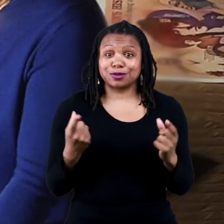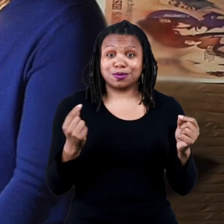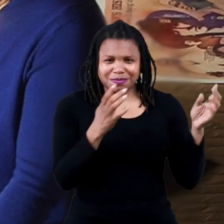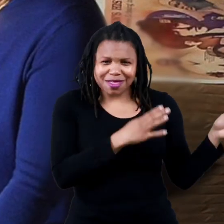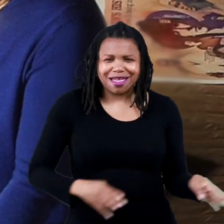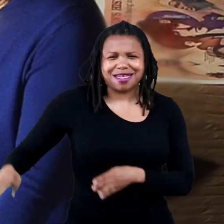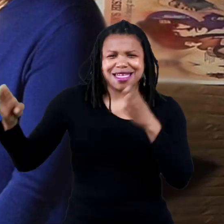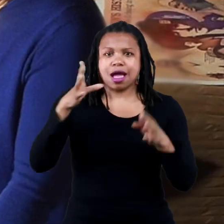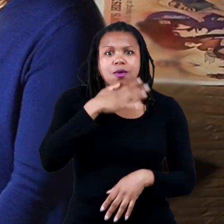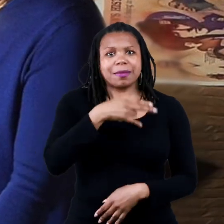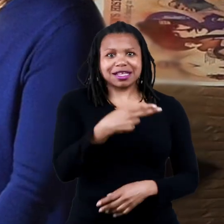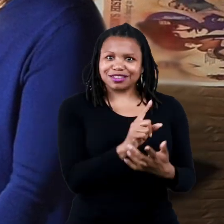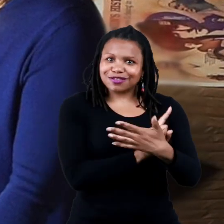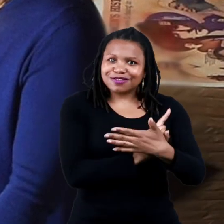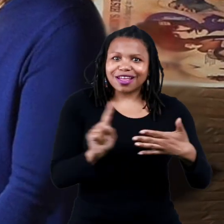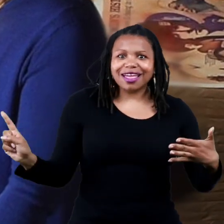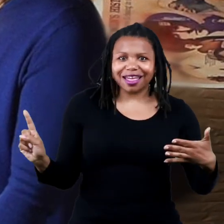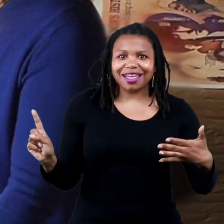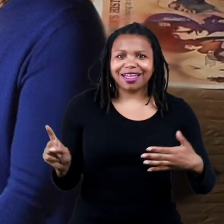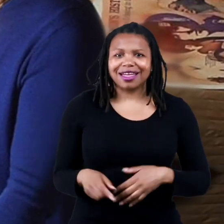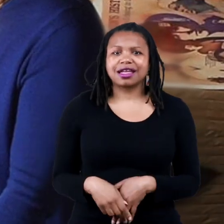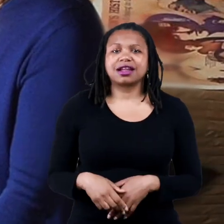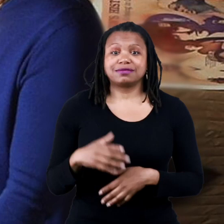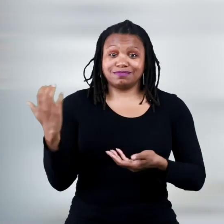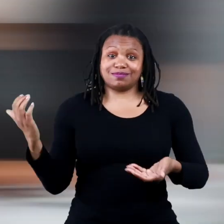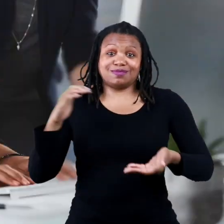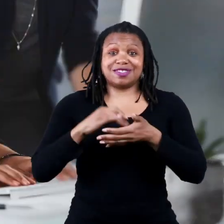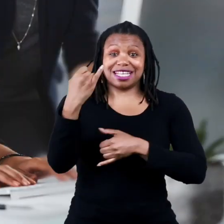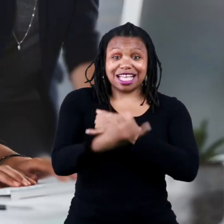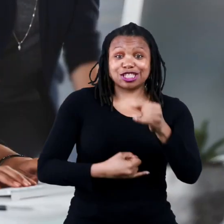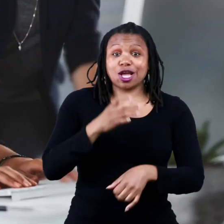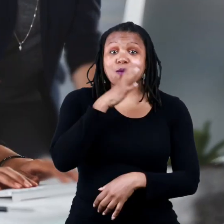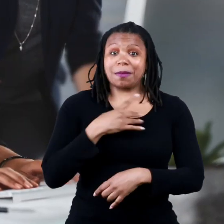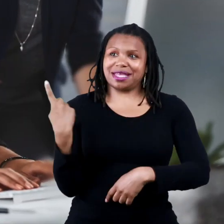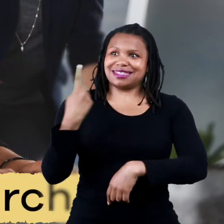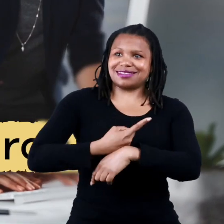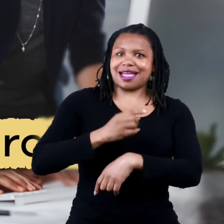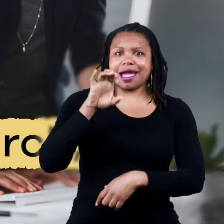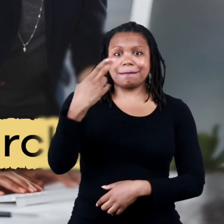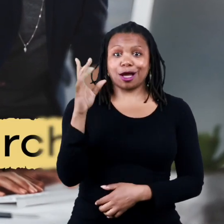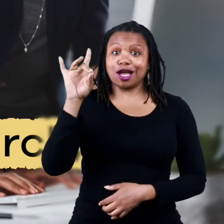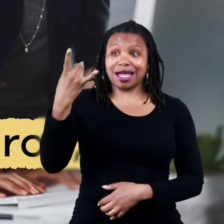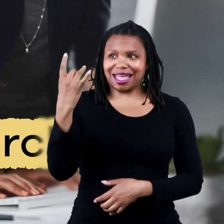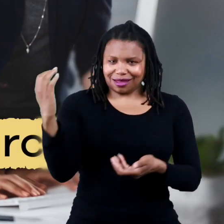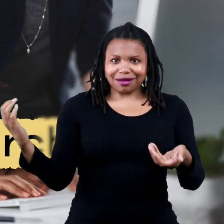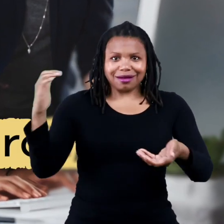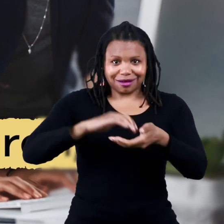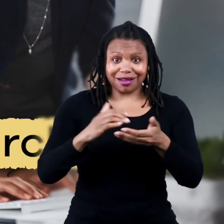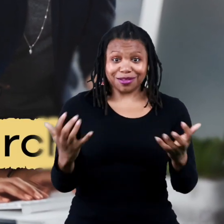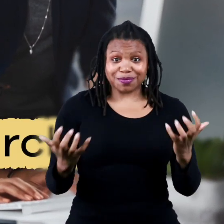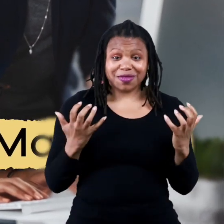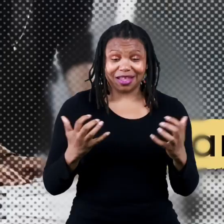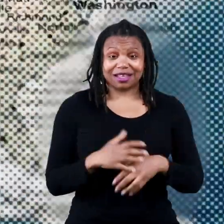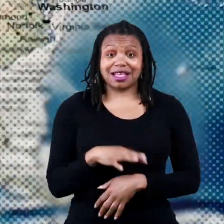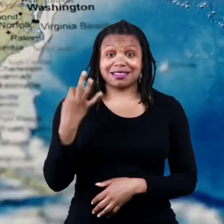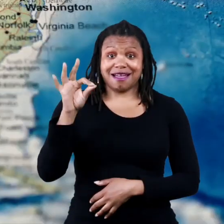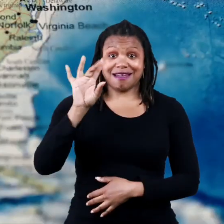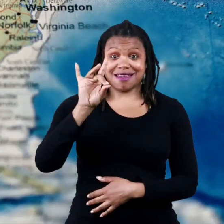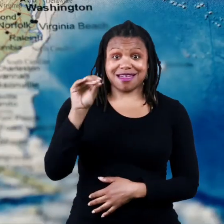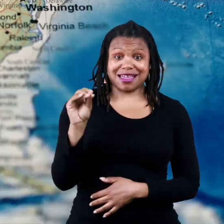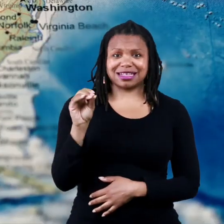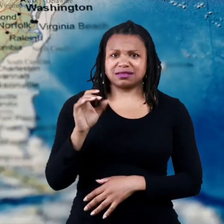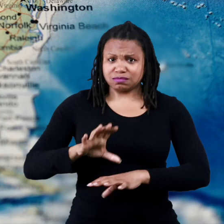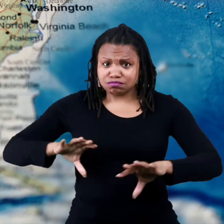They planned a Women's History Week to correspond with International Women's Day on March 8th.